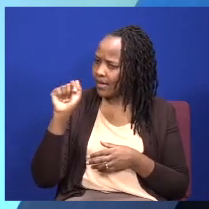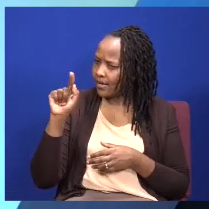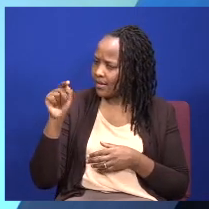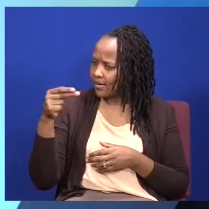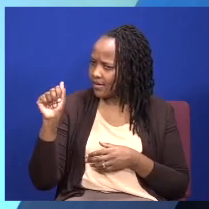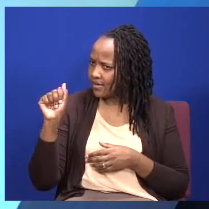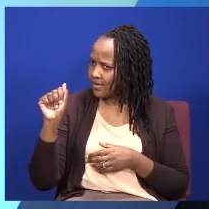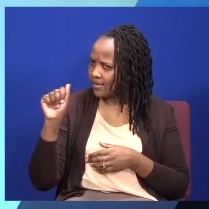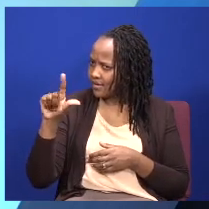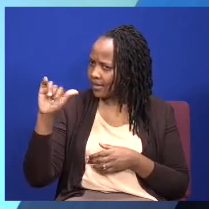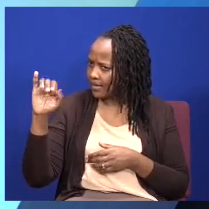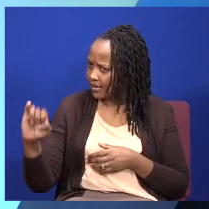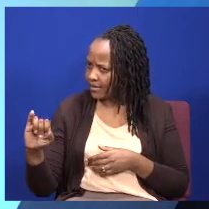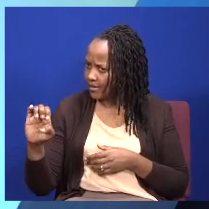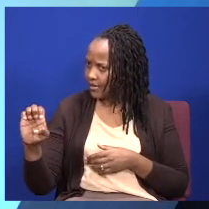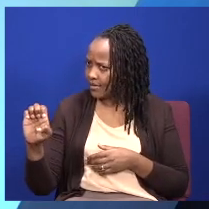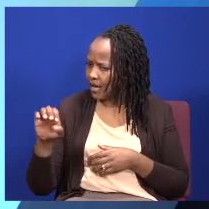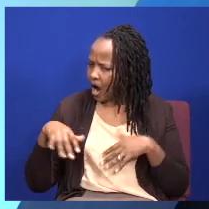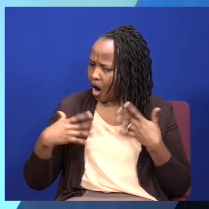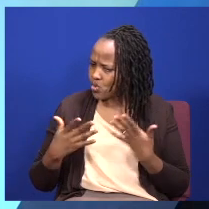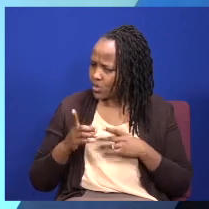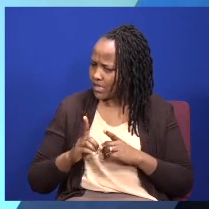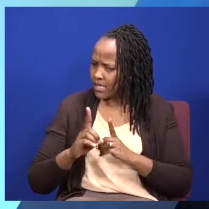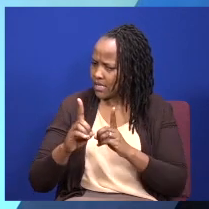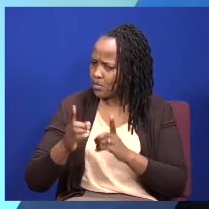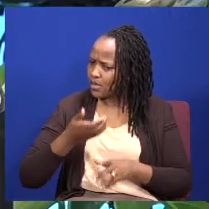Natalie, how do you see the disciples responding to the evil spirits?